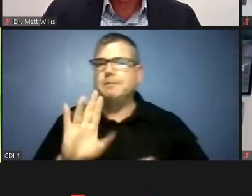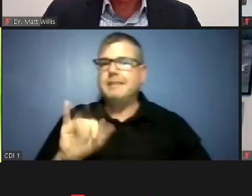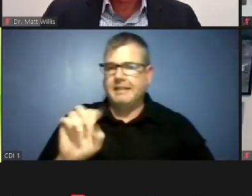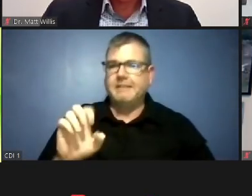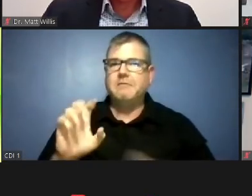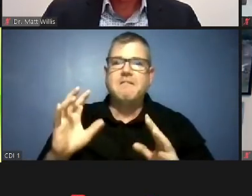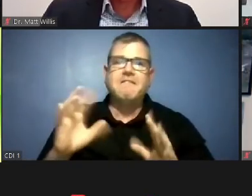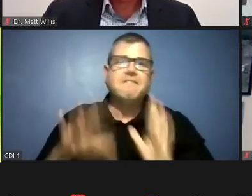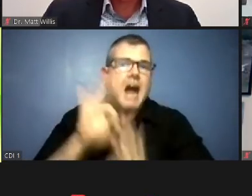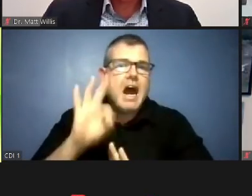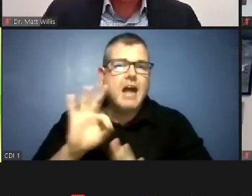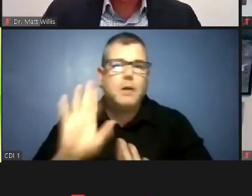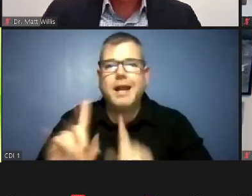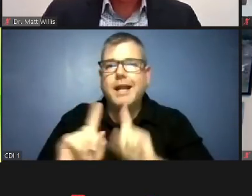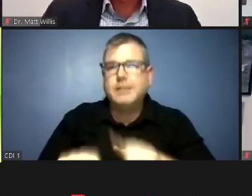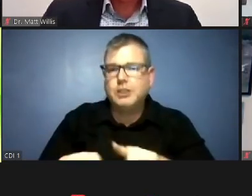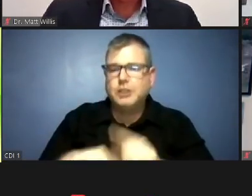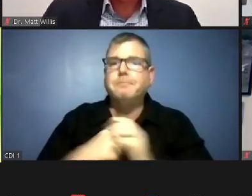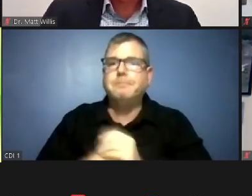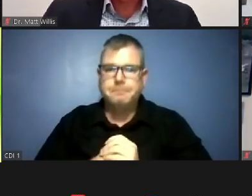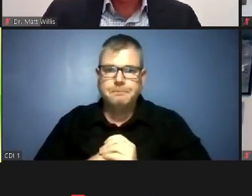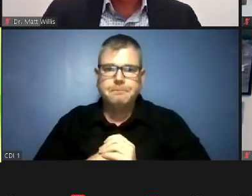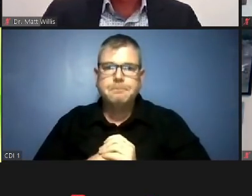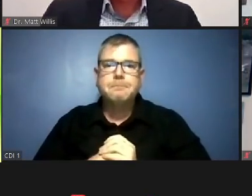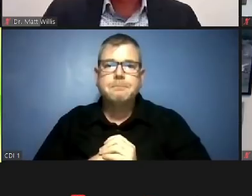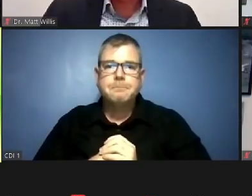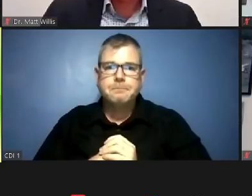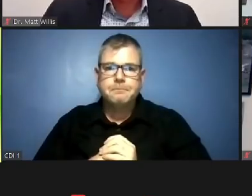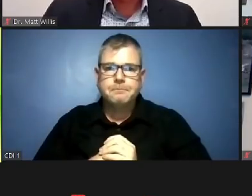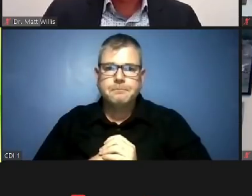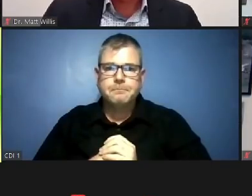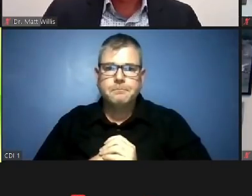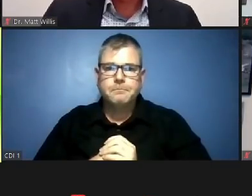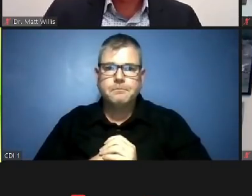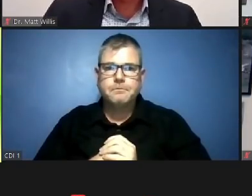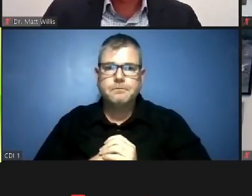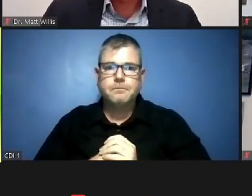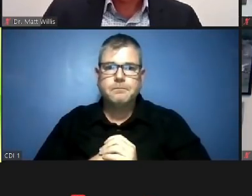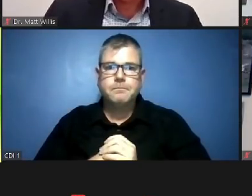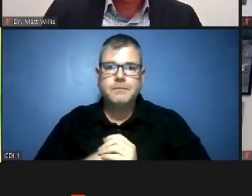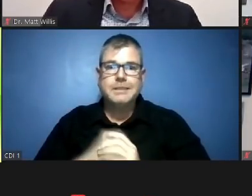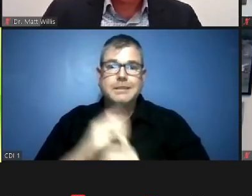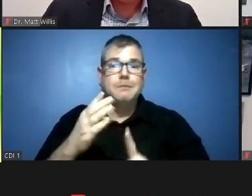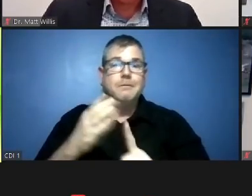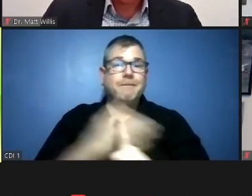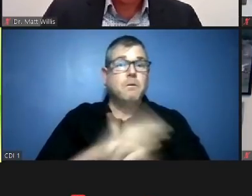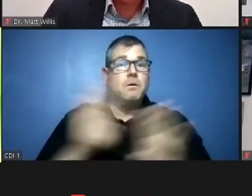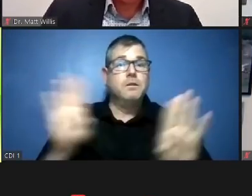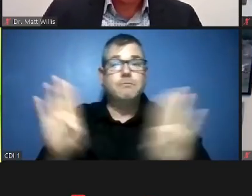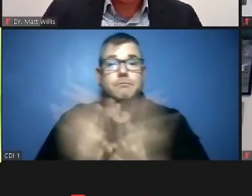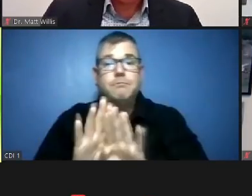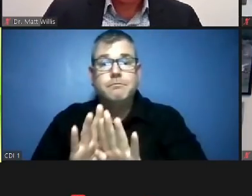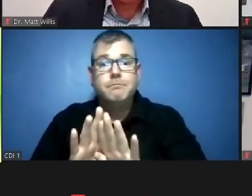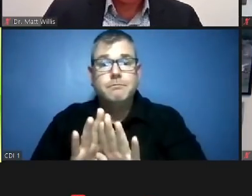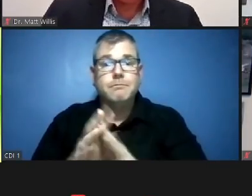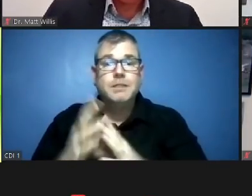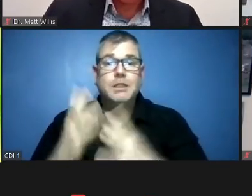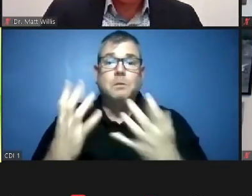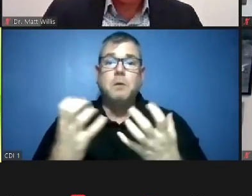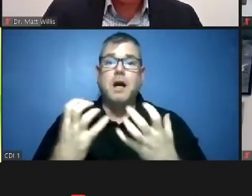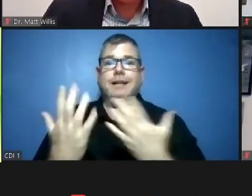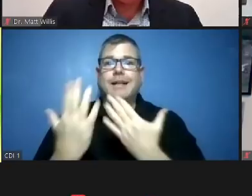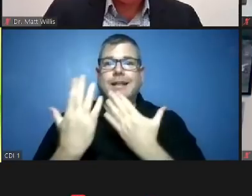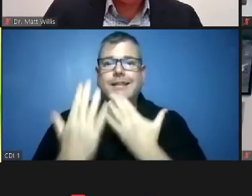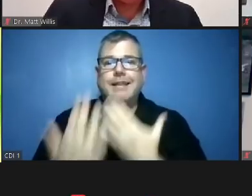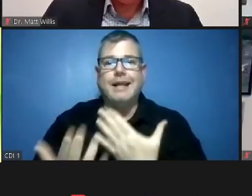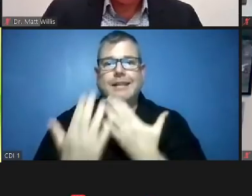questions. So before I close, I want to give a really, really big thank you to our really big panel that